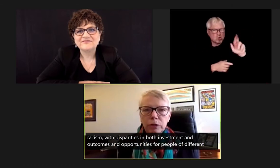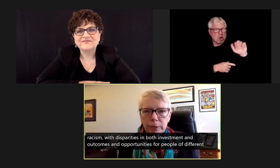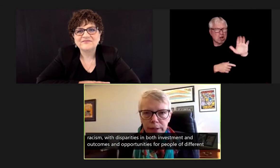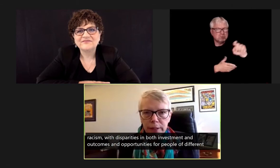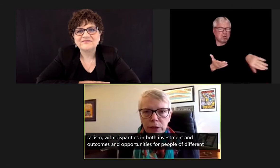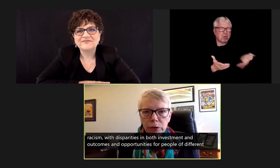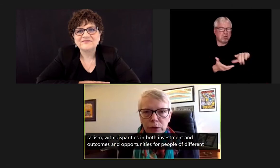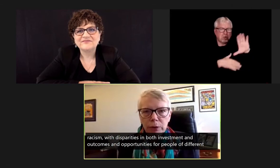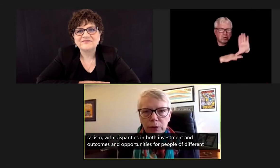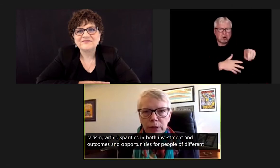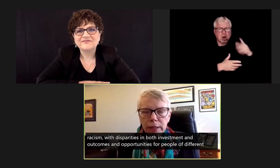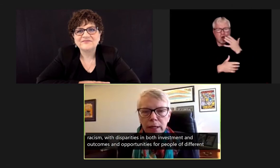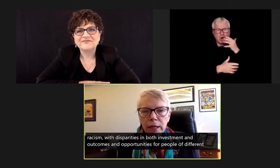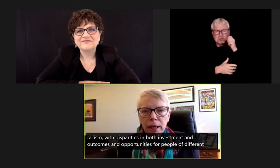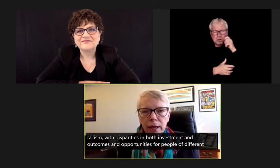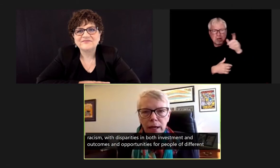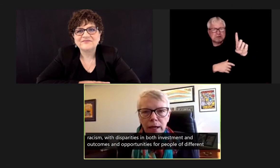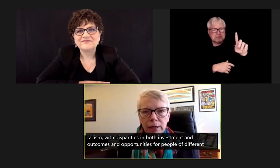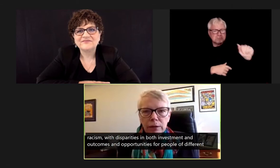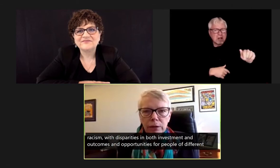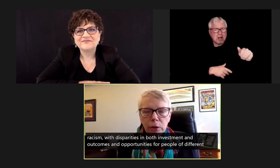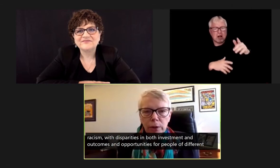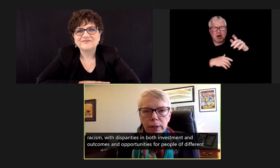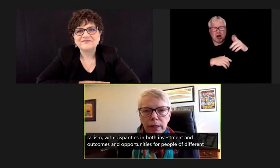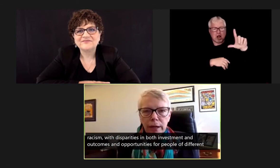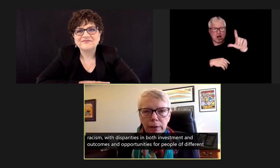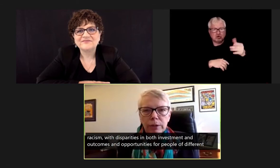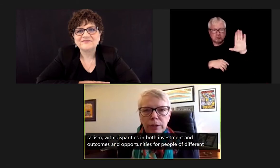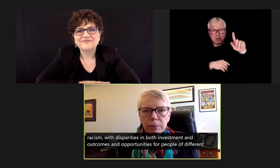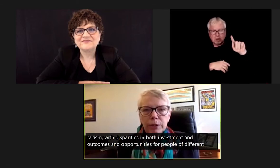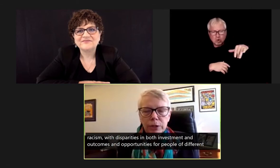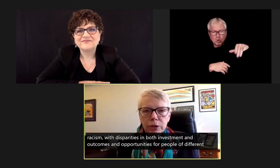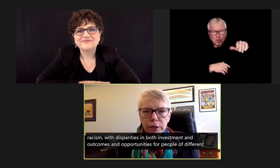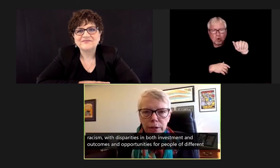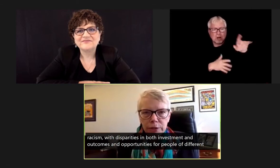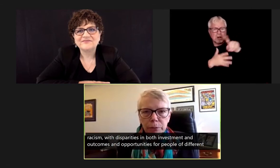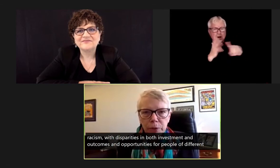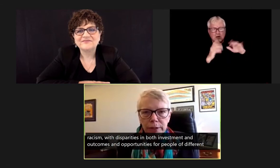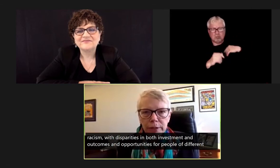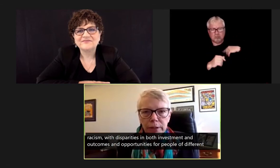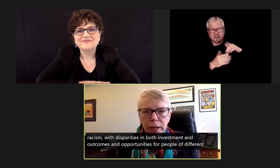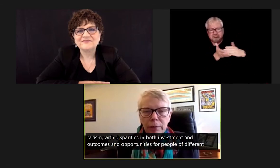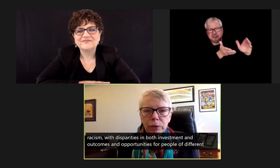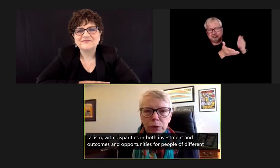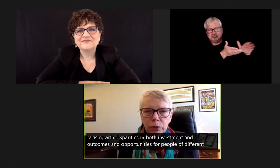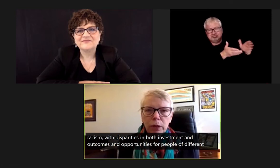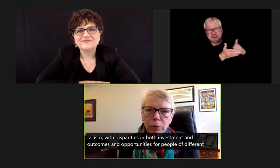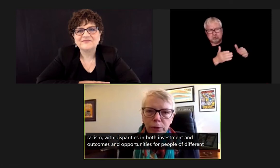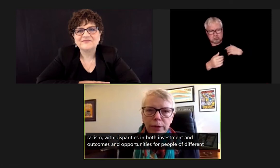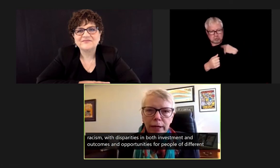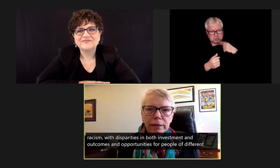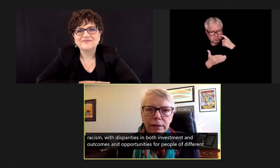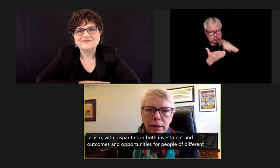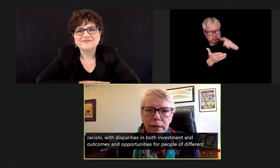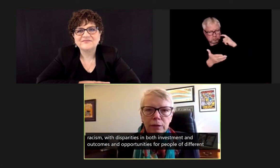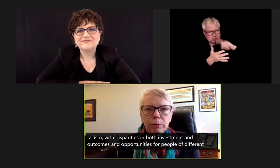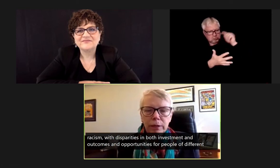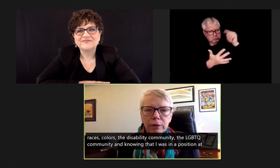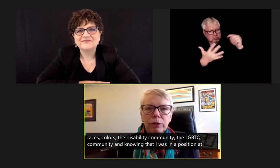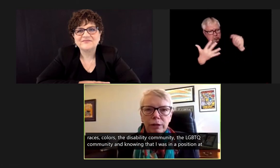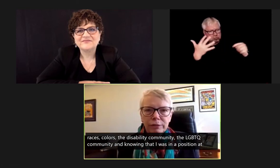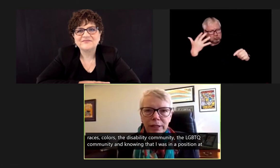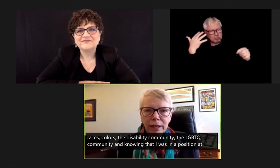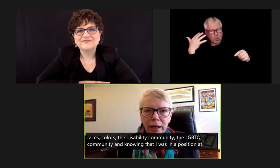the LGBTQ community, and knowing that I was in a position at this point to help with that and